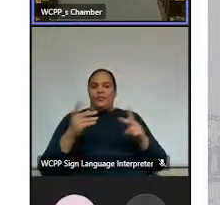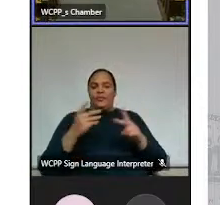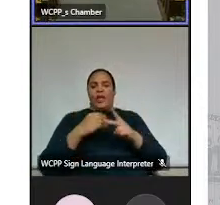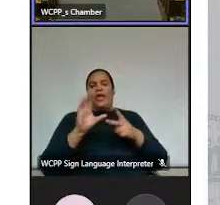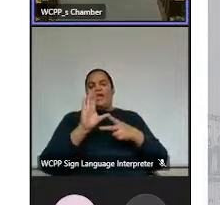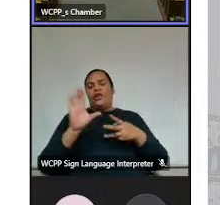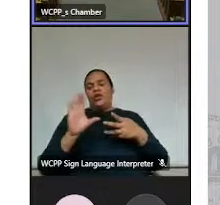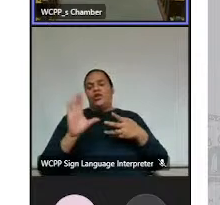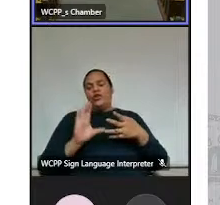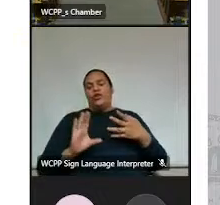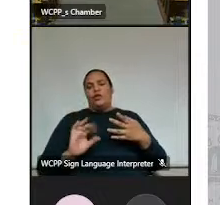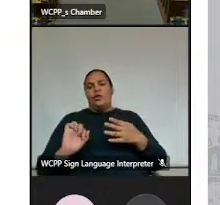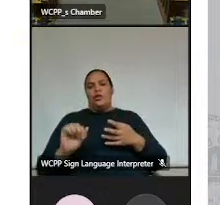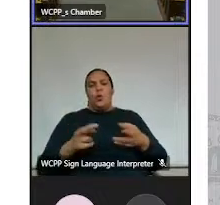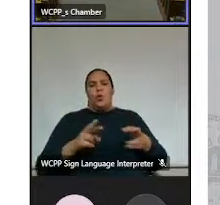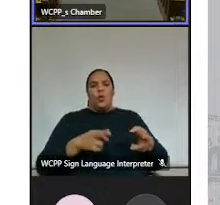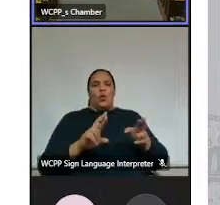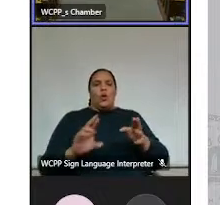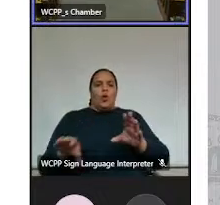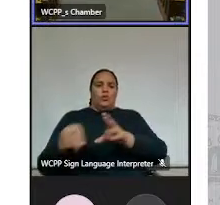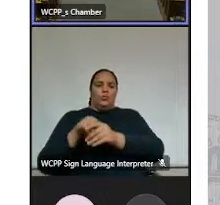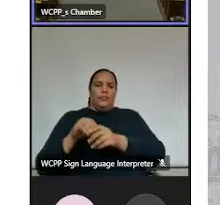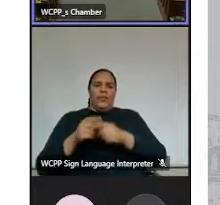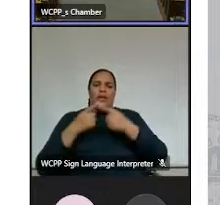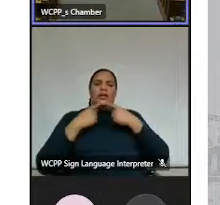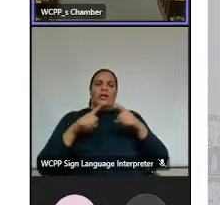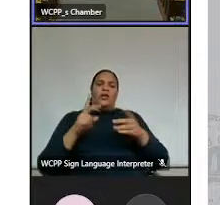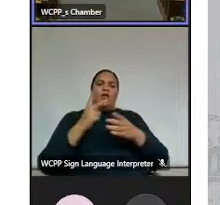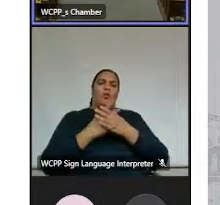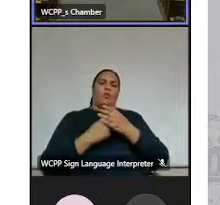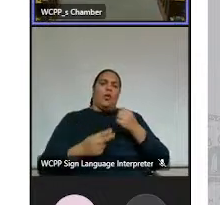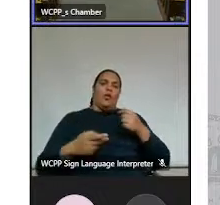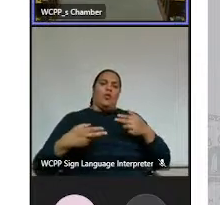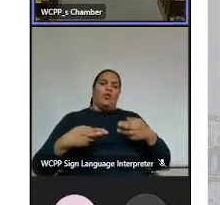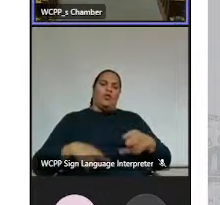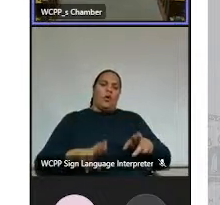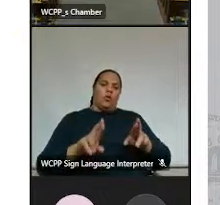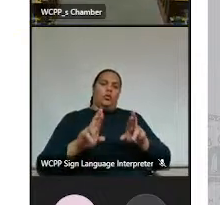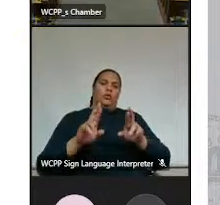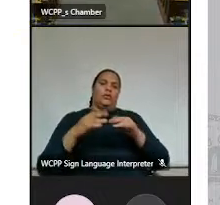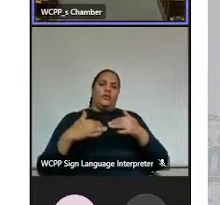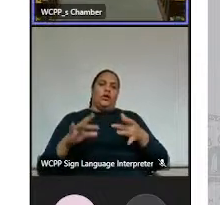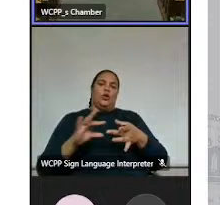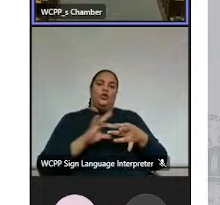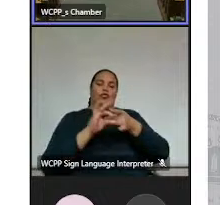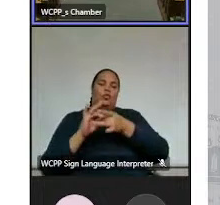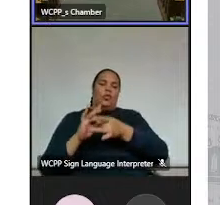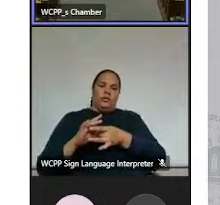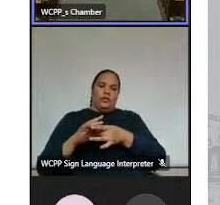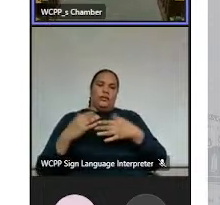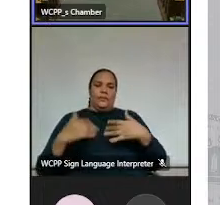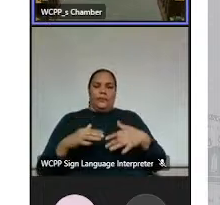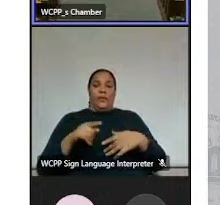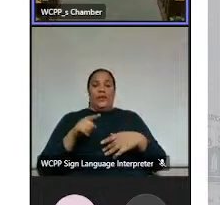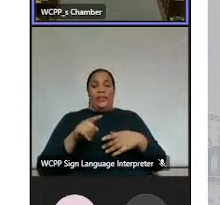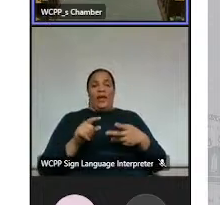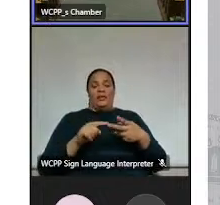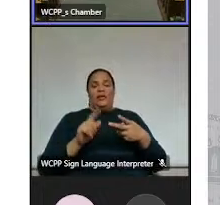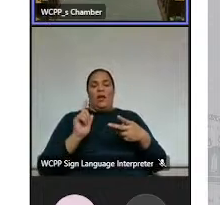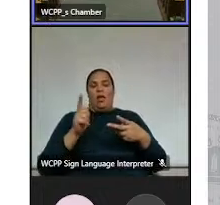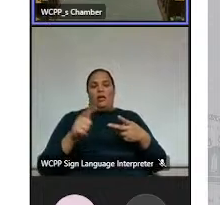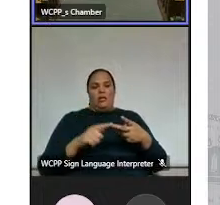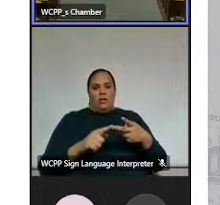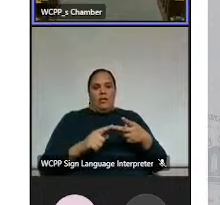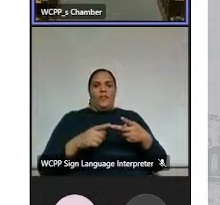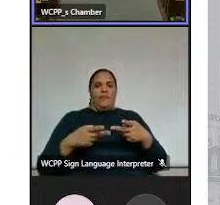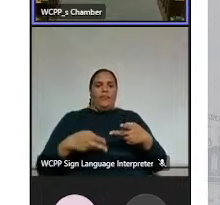categorization of roads and the declaration of roads of joint significance. We'll refer to that term quite a bit later on,